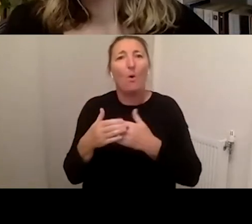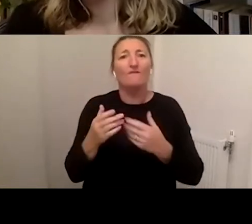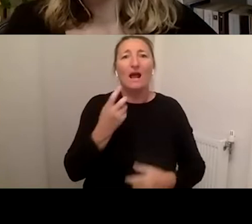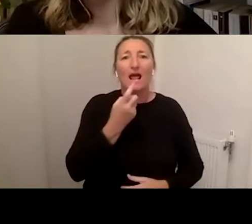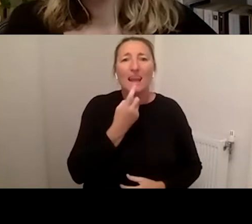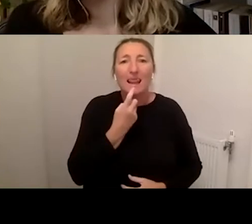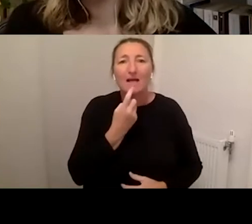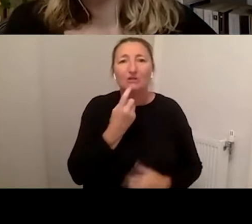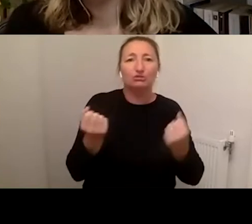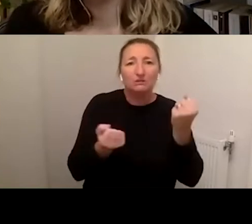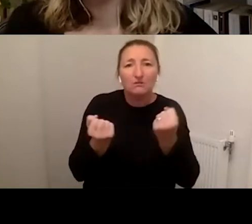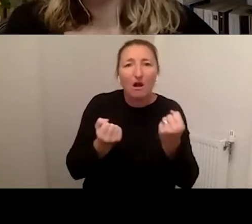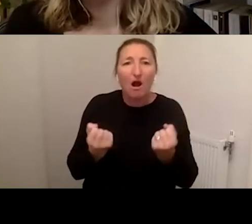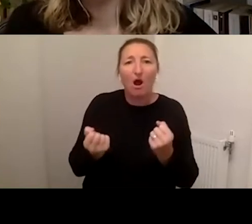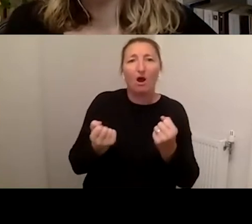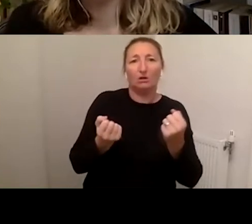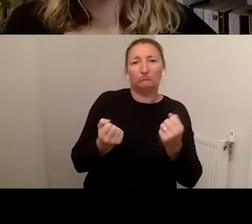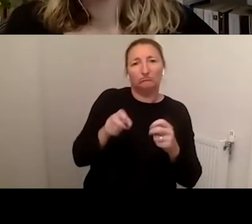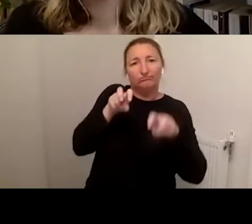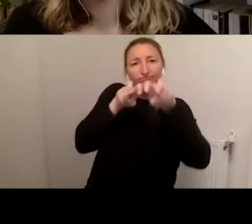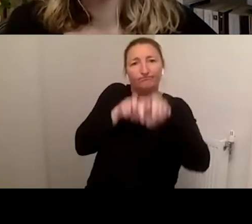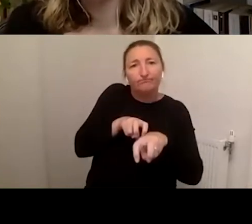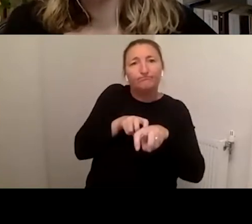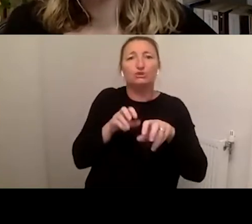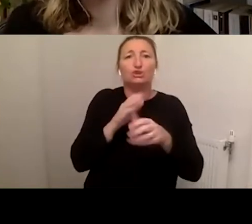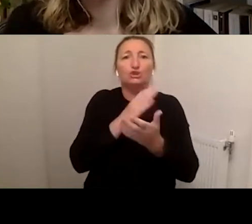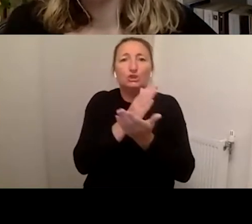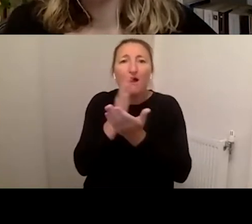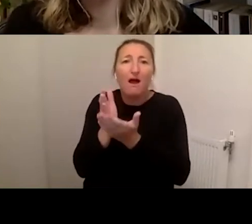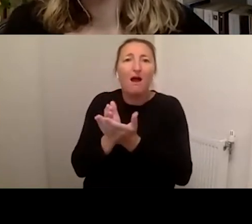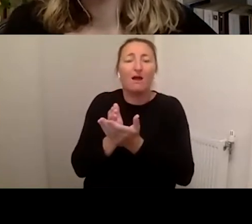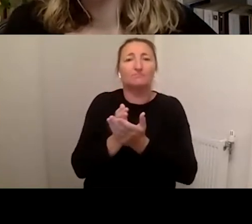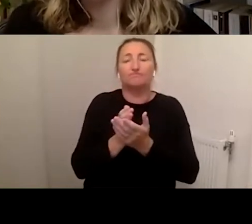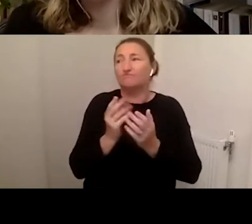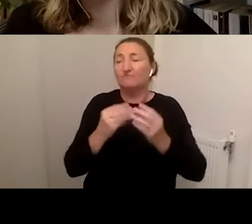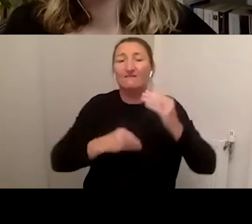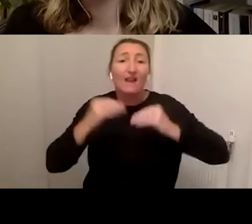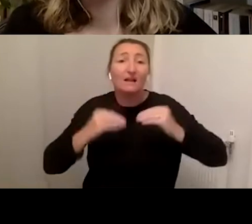instance. The flexibility, virtual power plants,